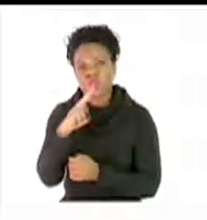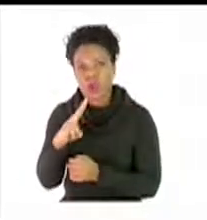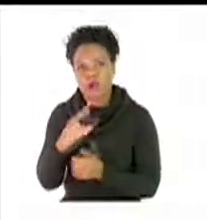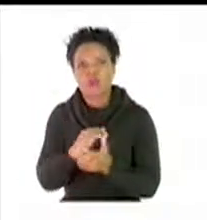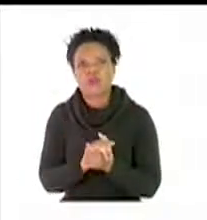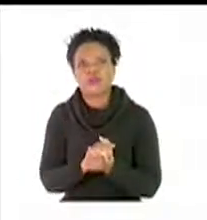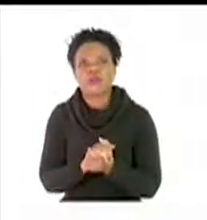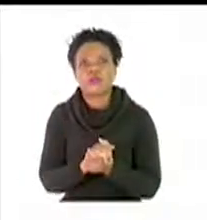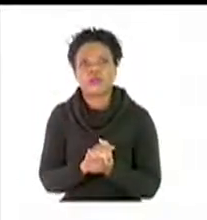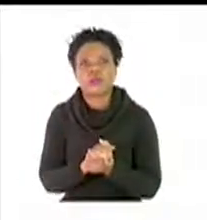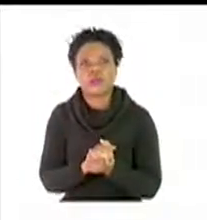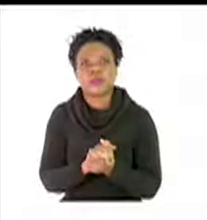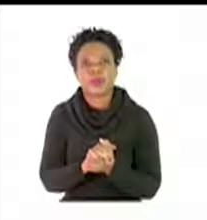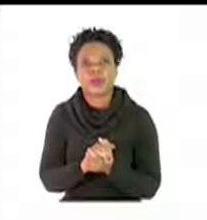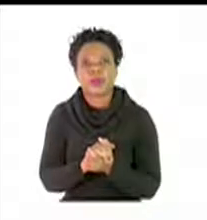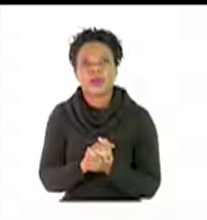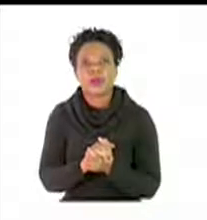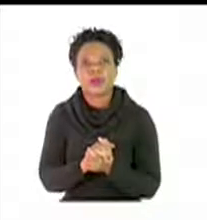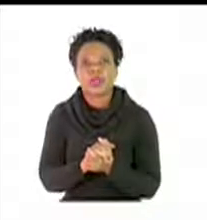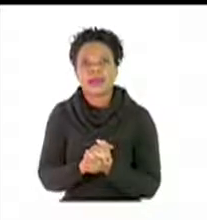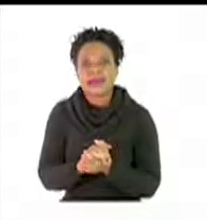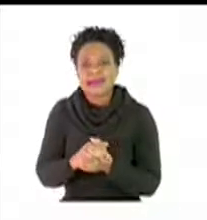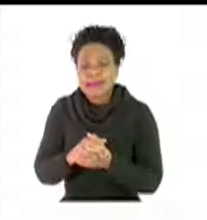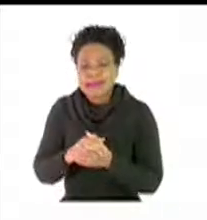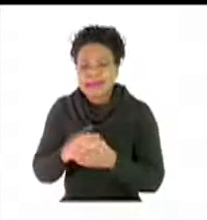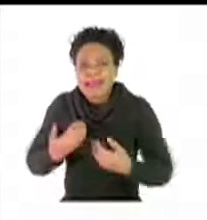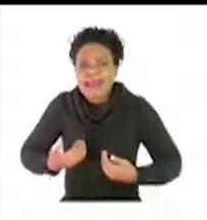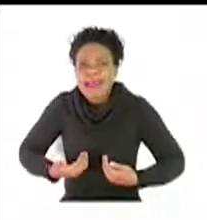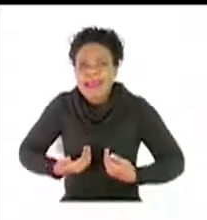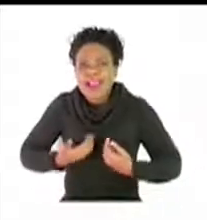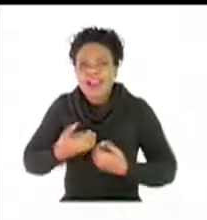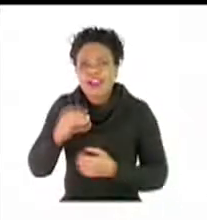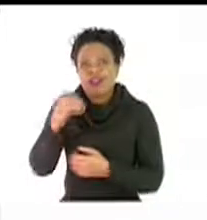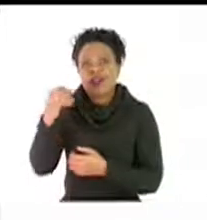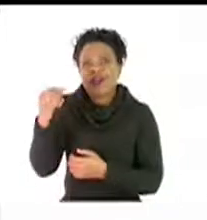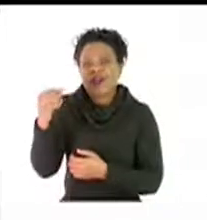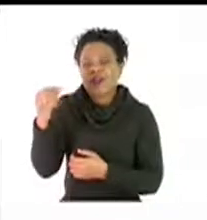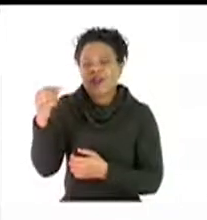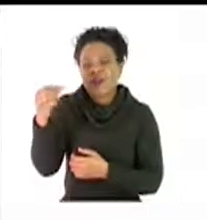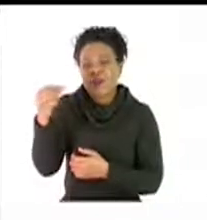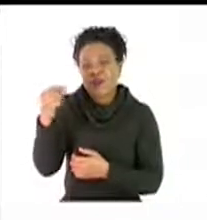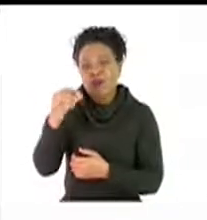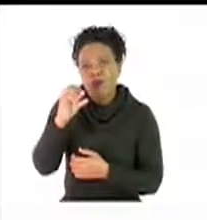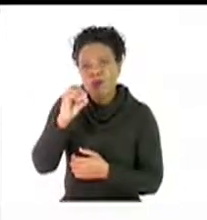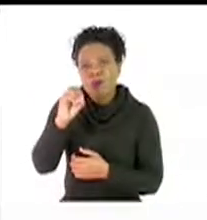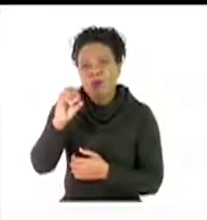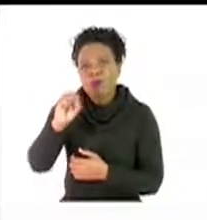A young goose becomes a gooseling. So you join number 1 and B.